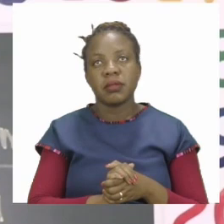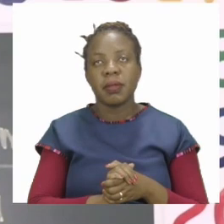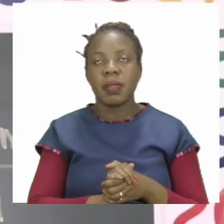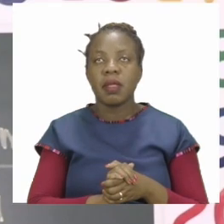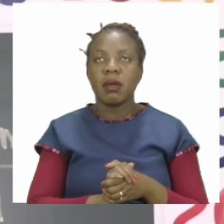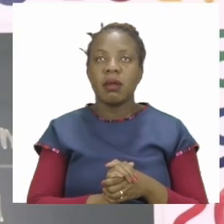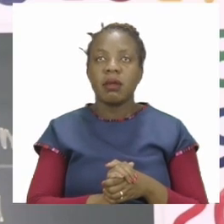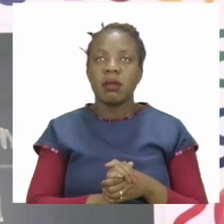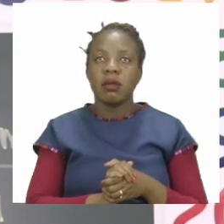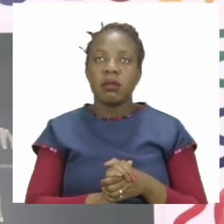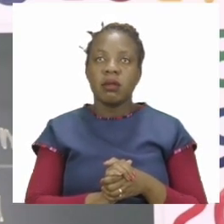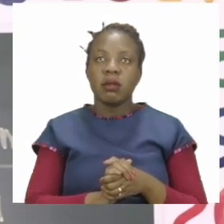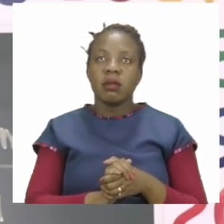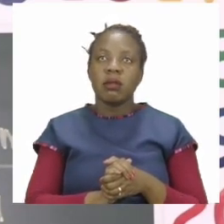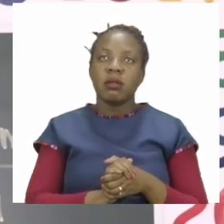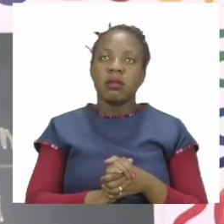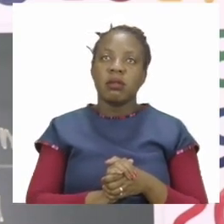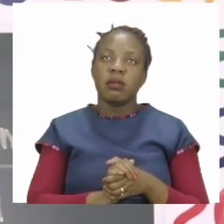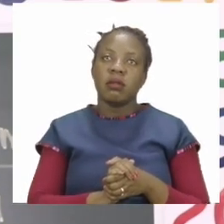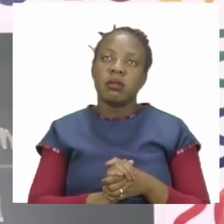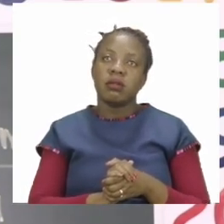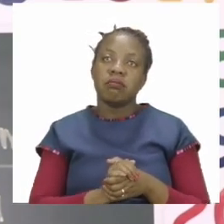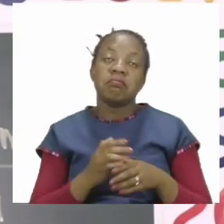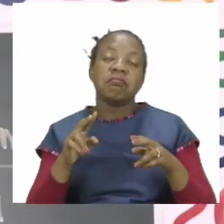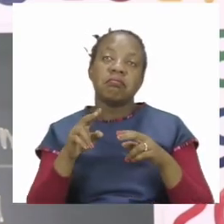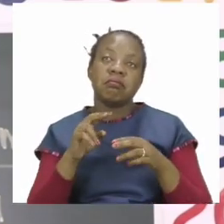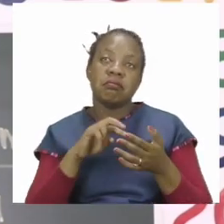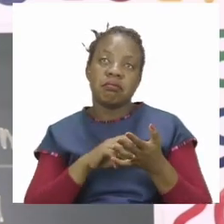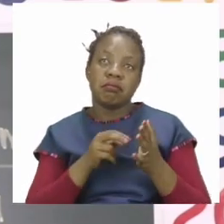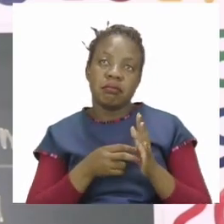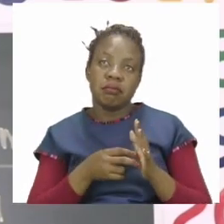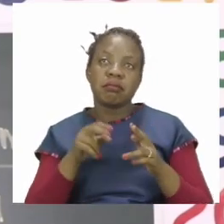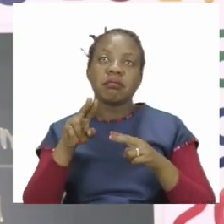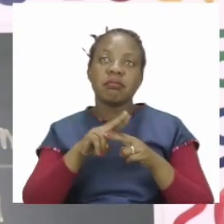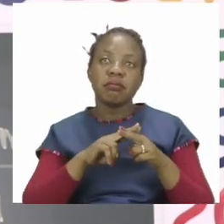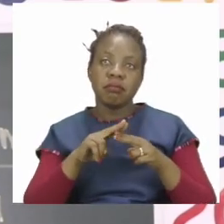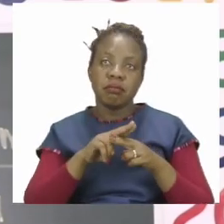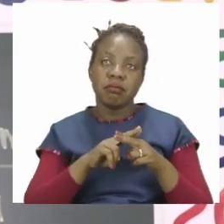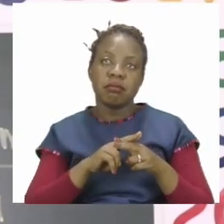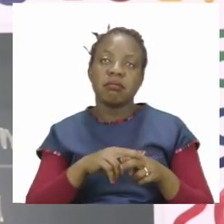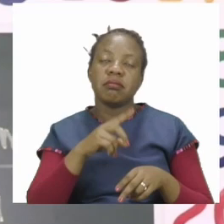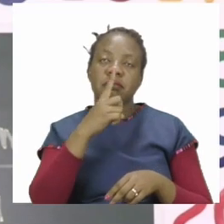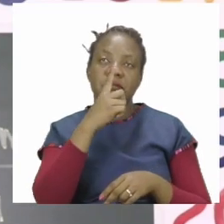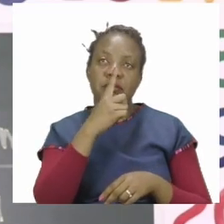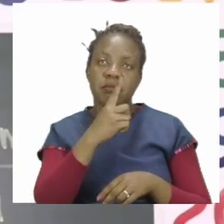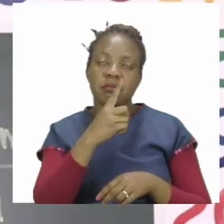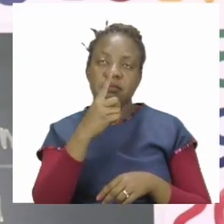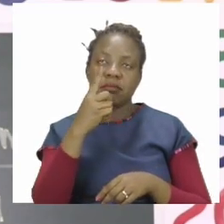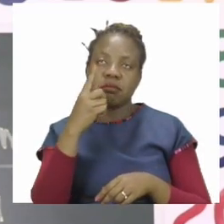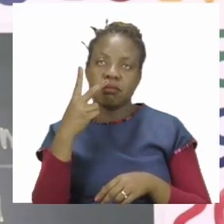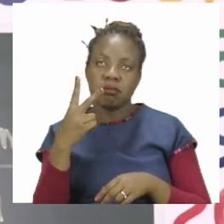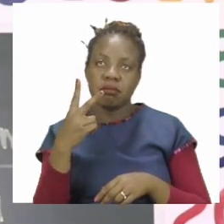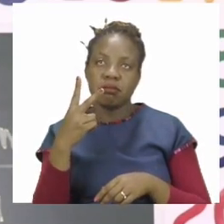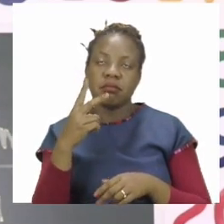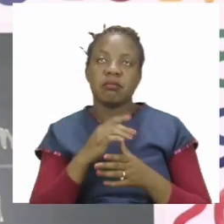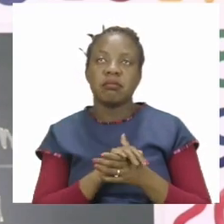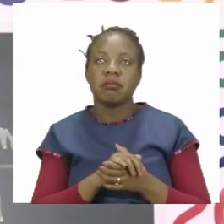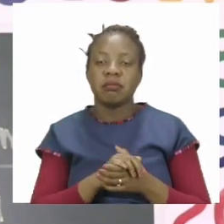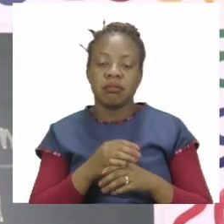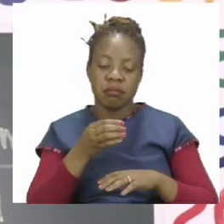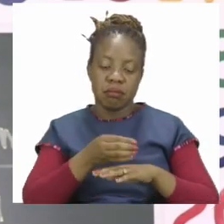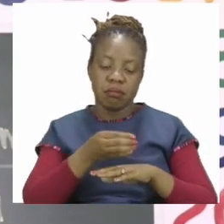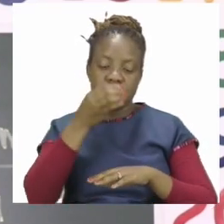So here I used 12 bottle caps in this